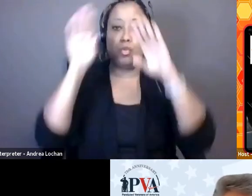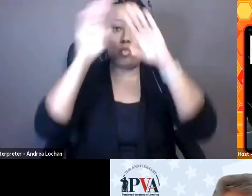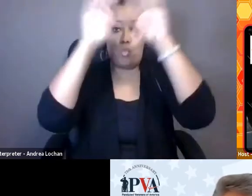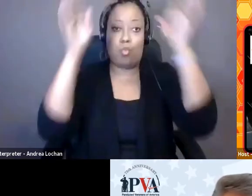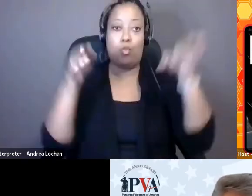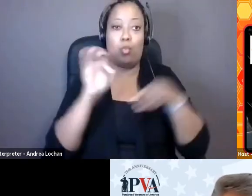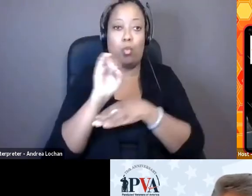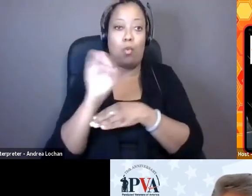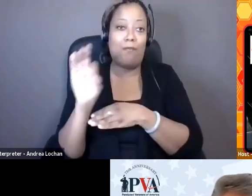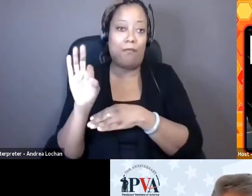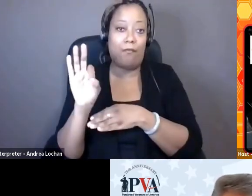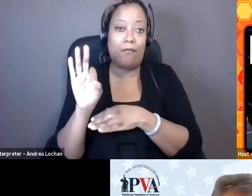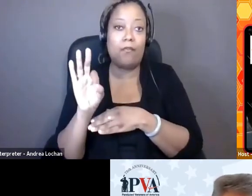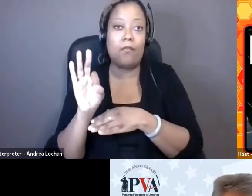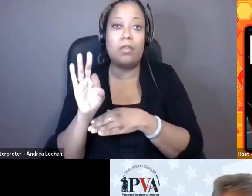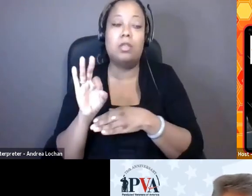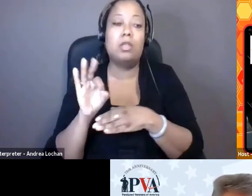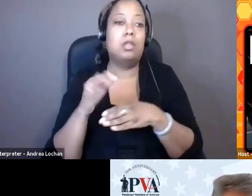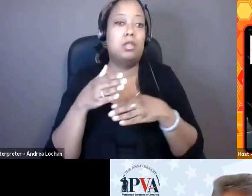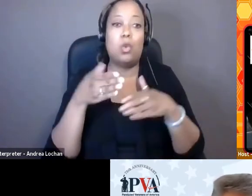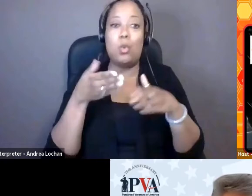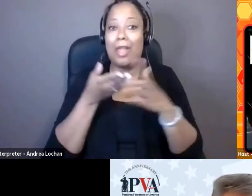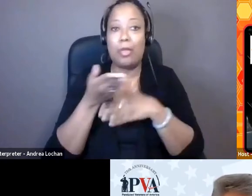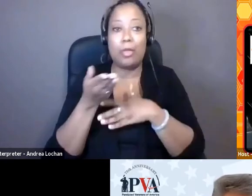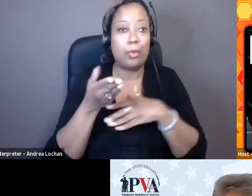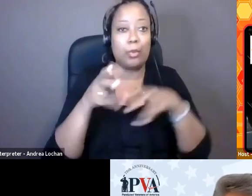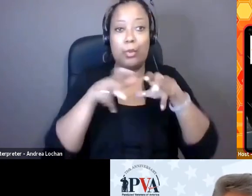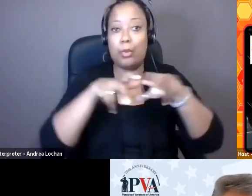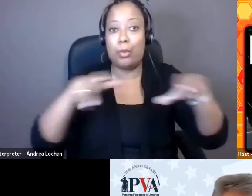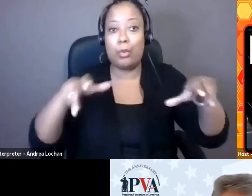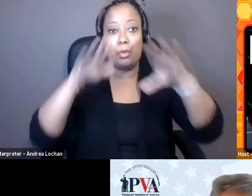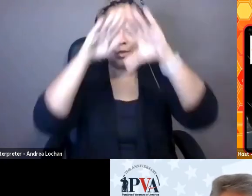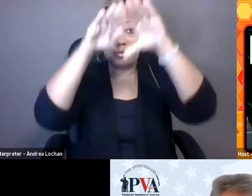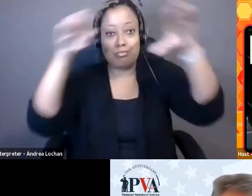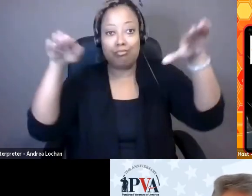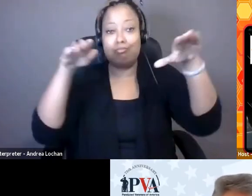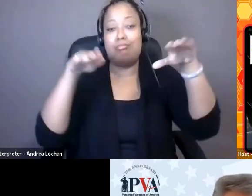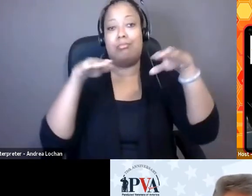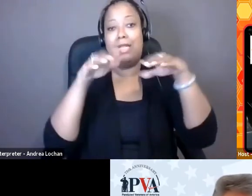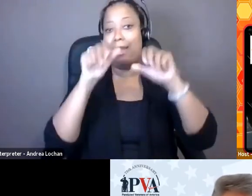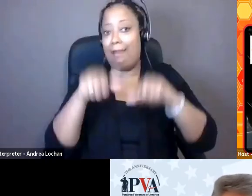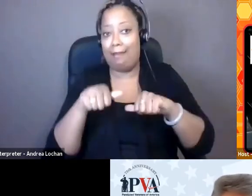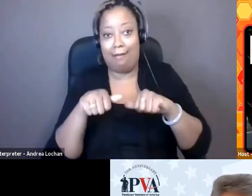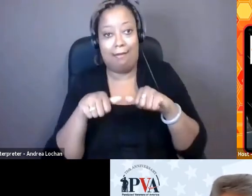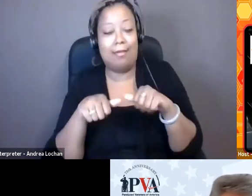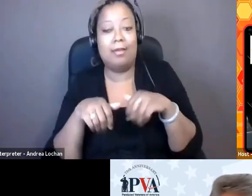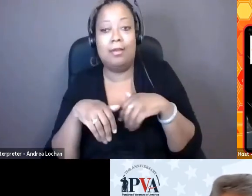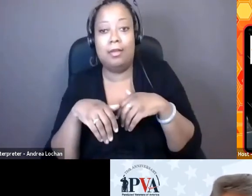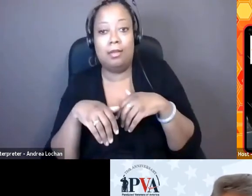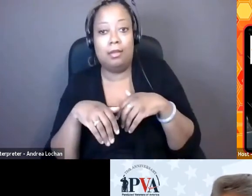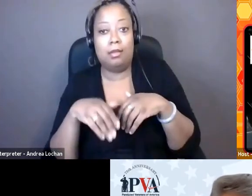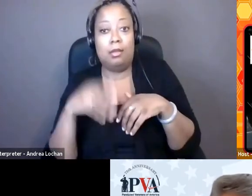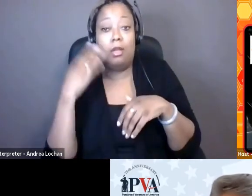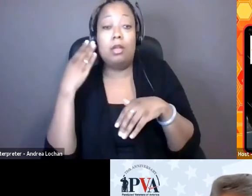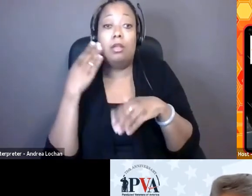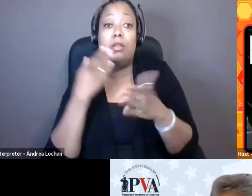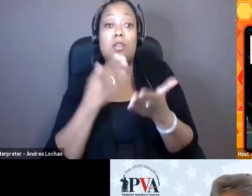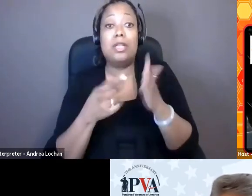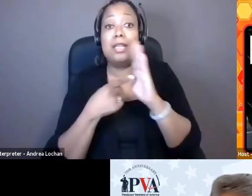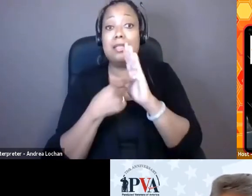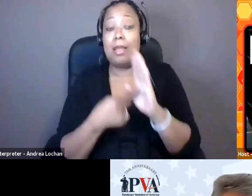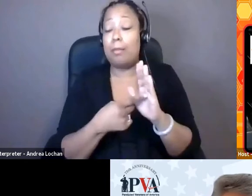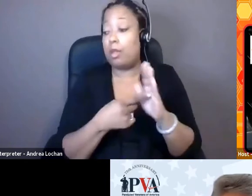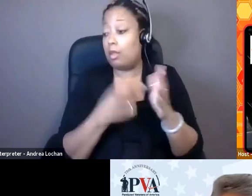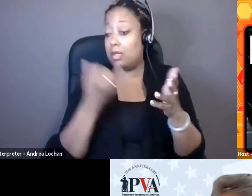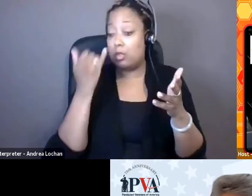it. Like if it goes up through a porch or if there's some way you can extend a roof over that. A good example of that would be if you have